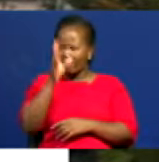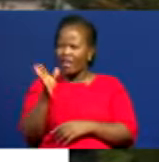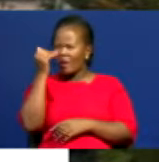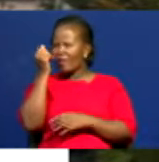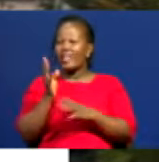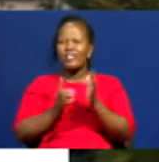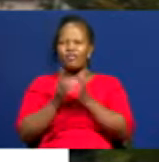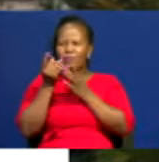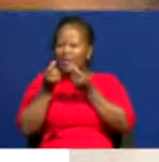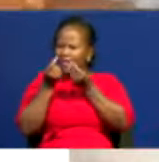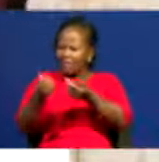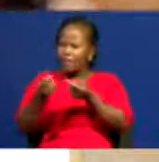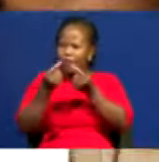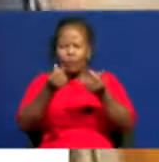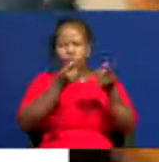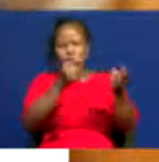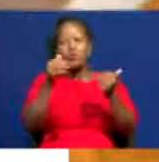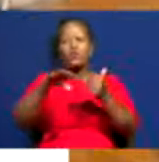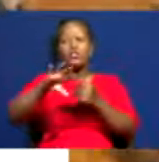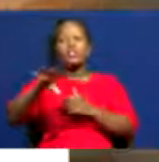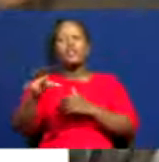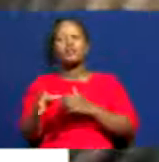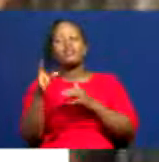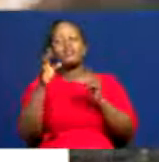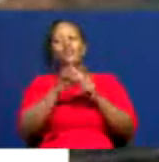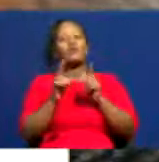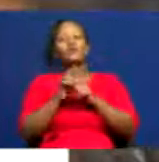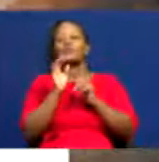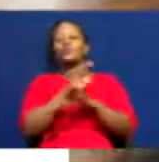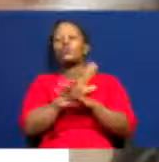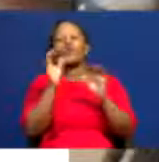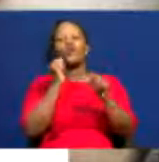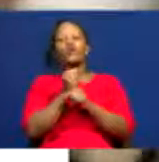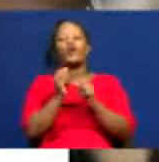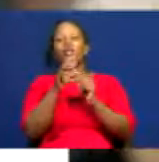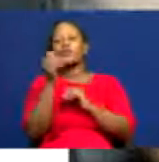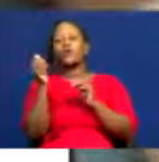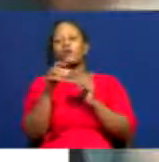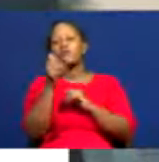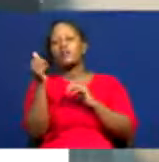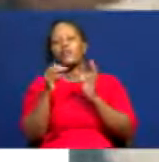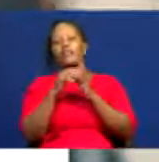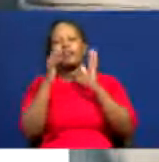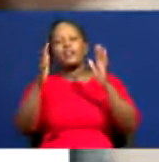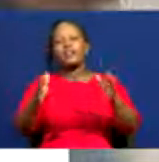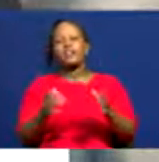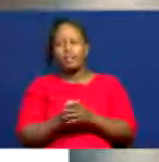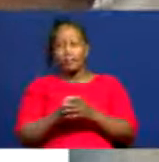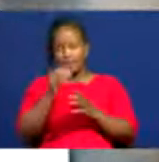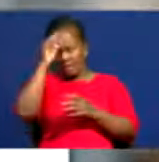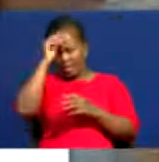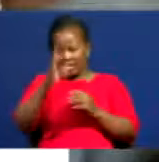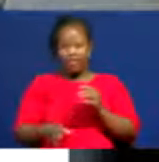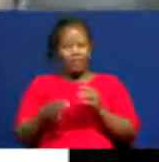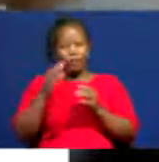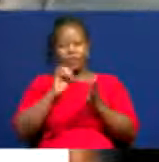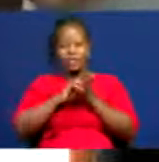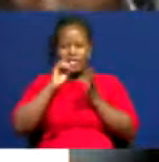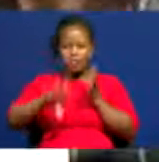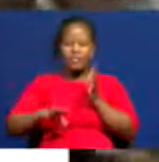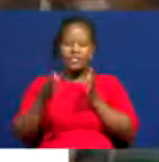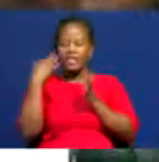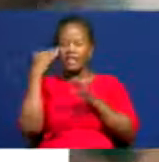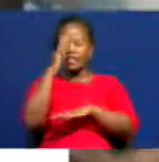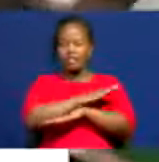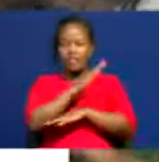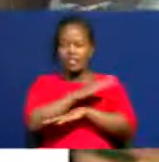in terms of development in the county and not working well with other leaders. Kawira was impeached last evening after 59